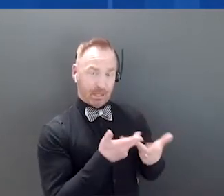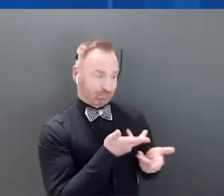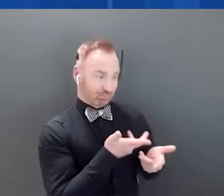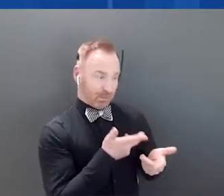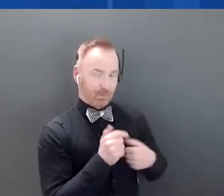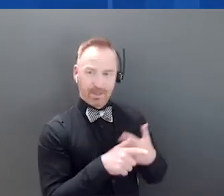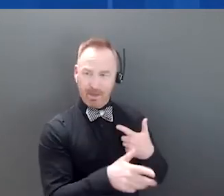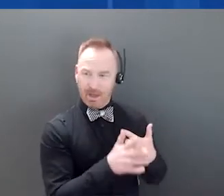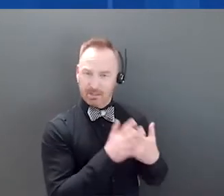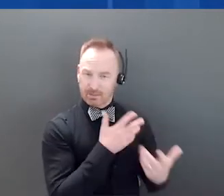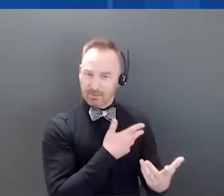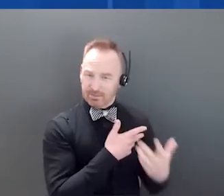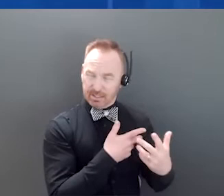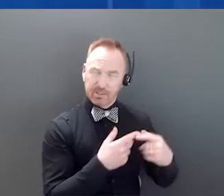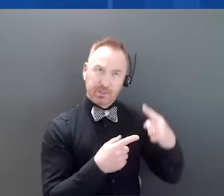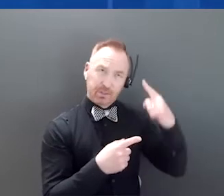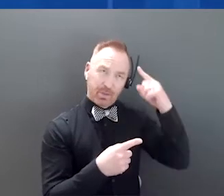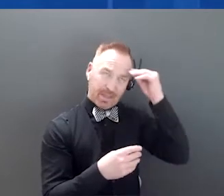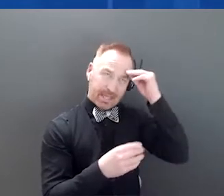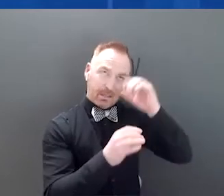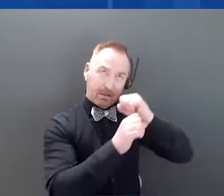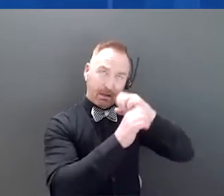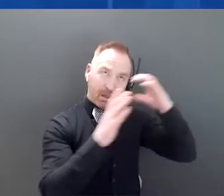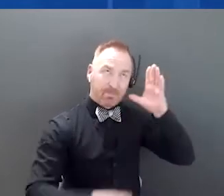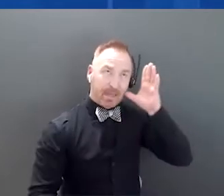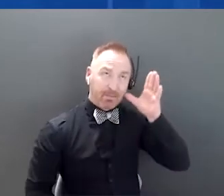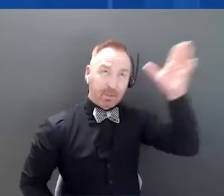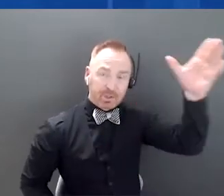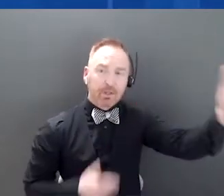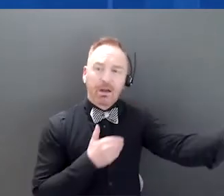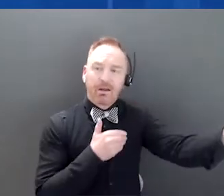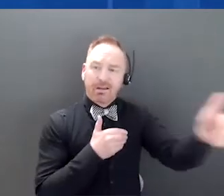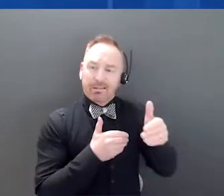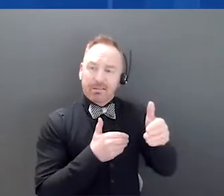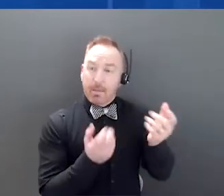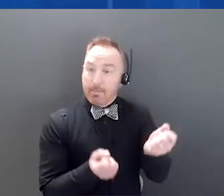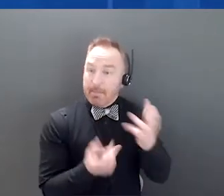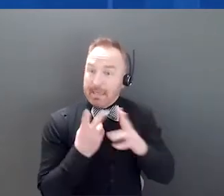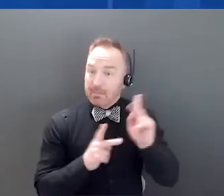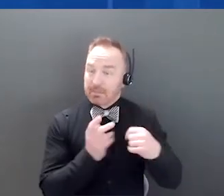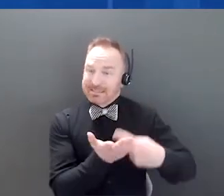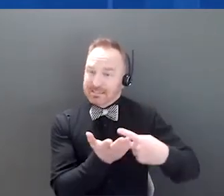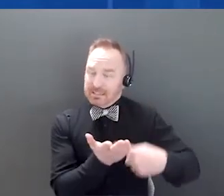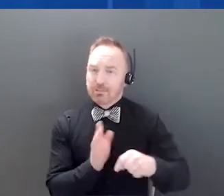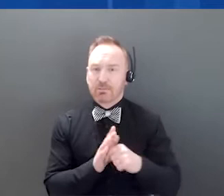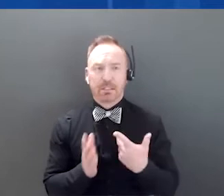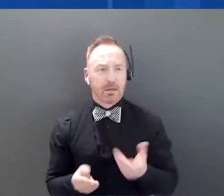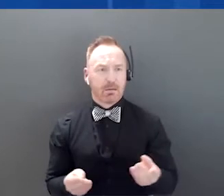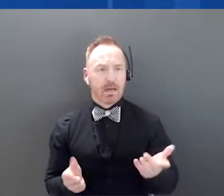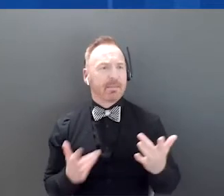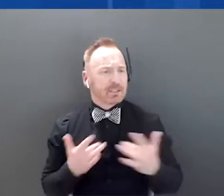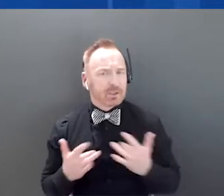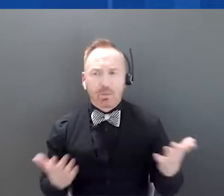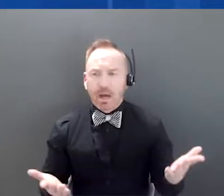to think about their working life too far into the future. Many participants that we talked to described being more concerned about